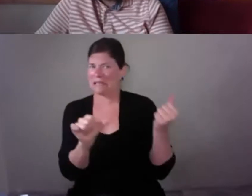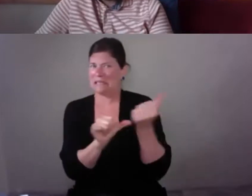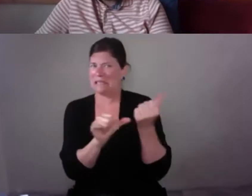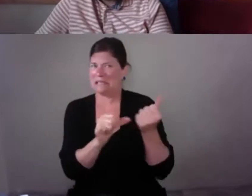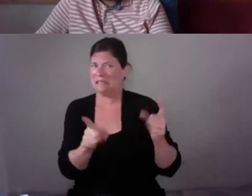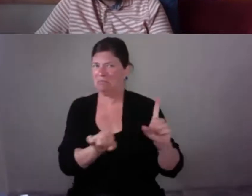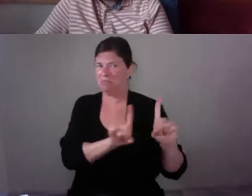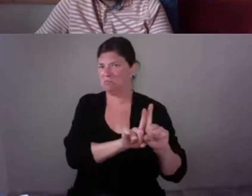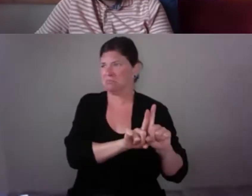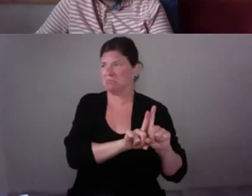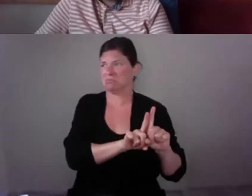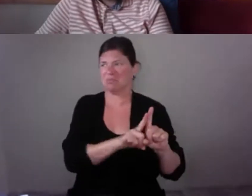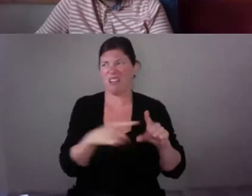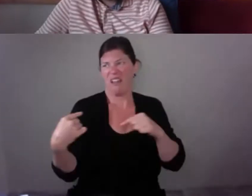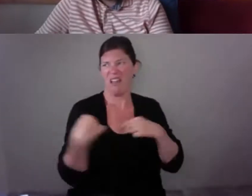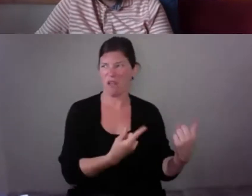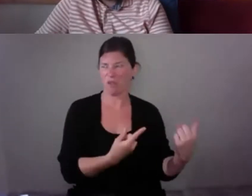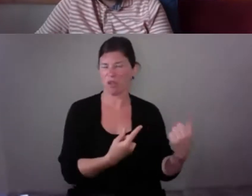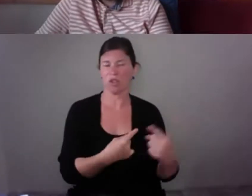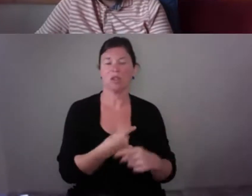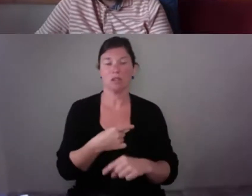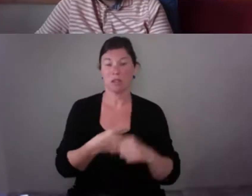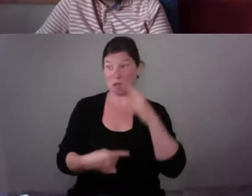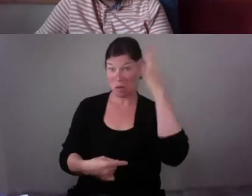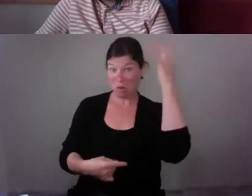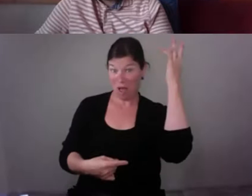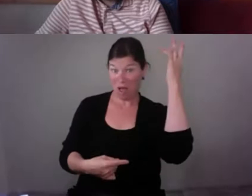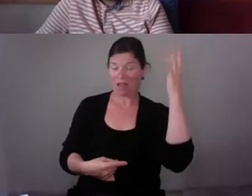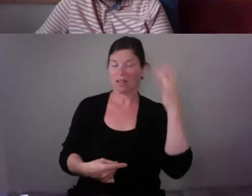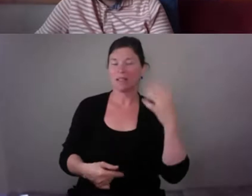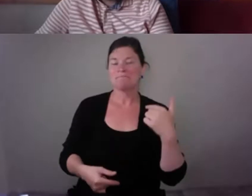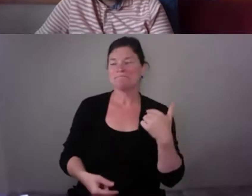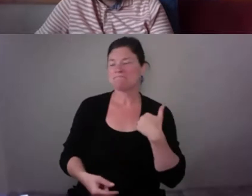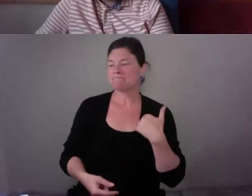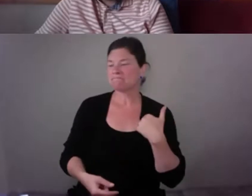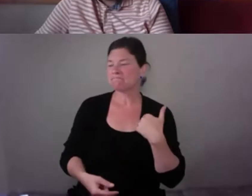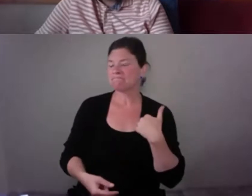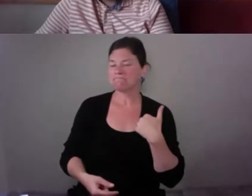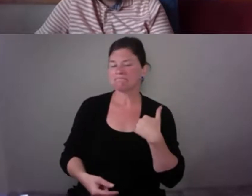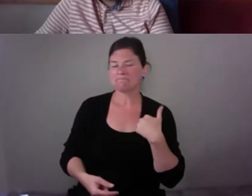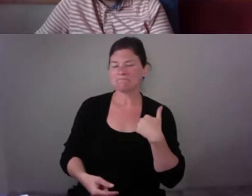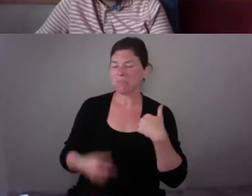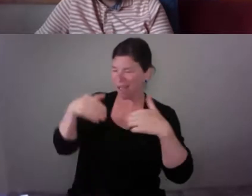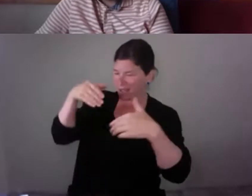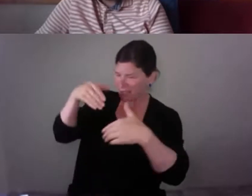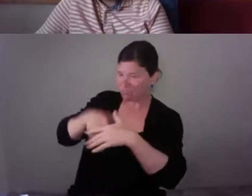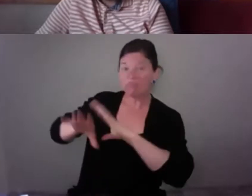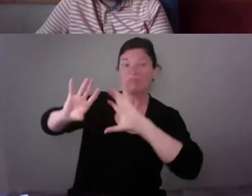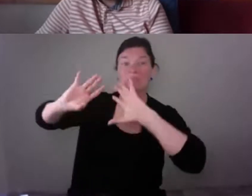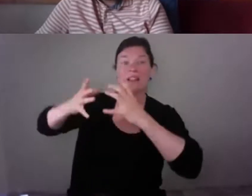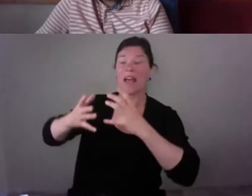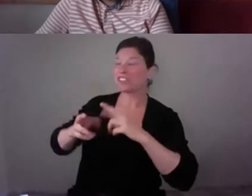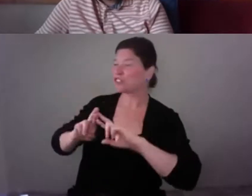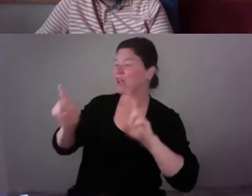uh, they like have ever had, because I like come into class with a smile on my face,